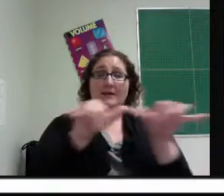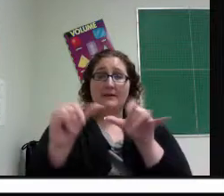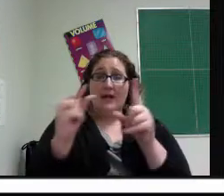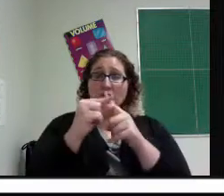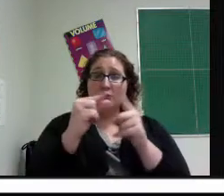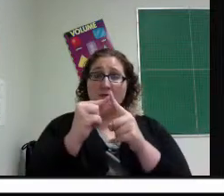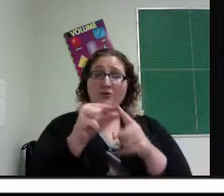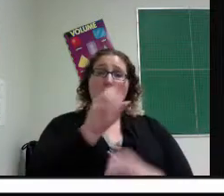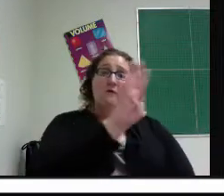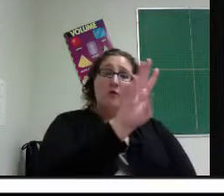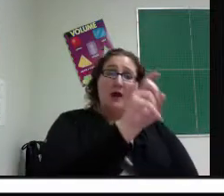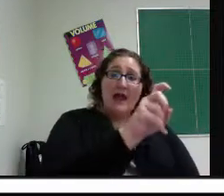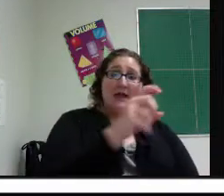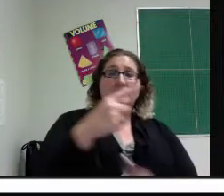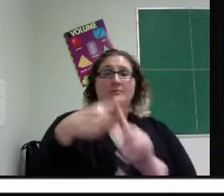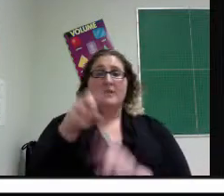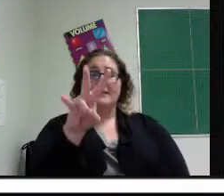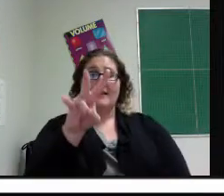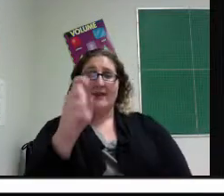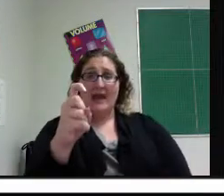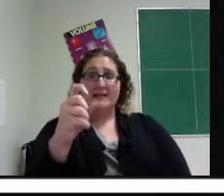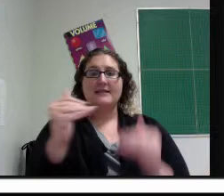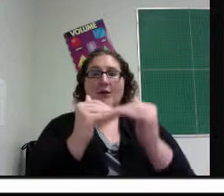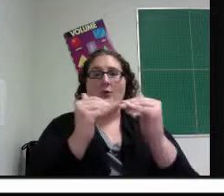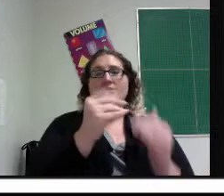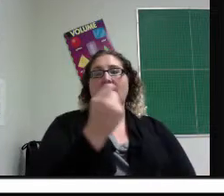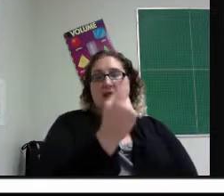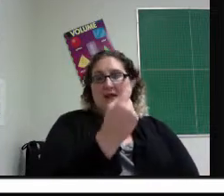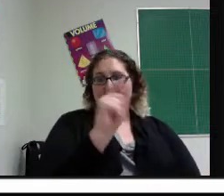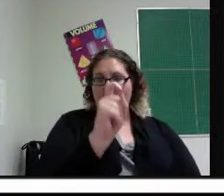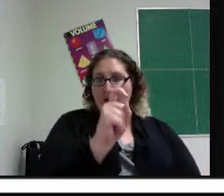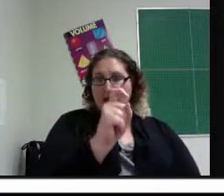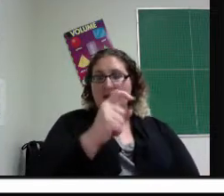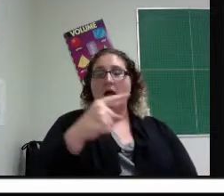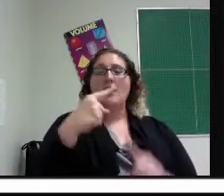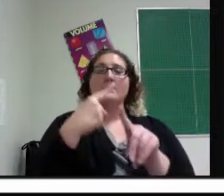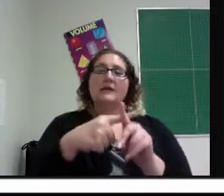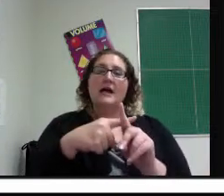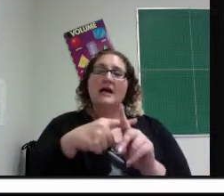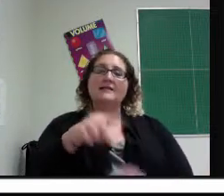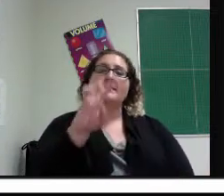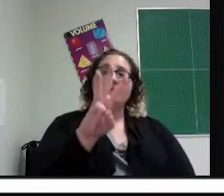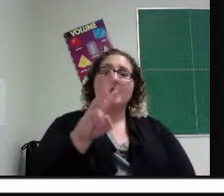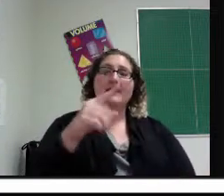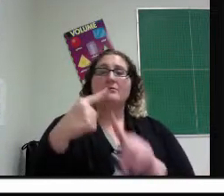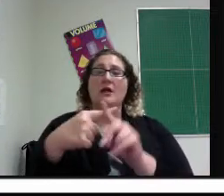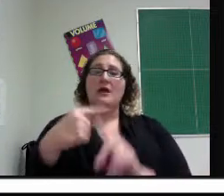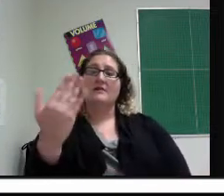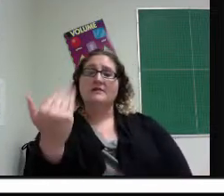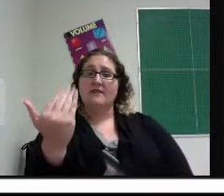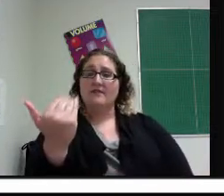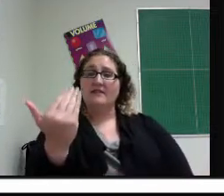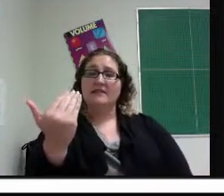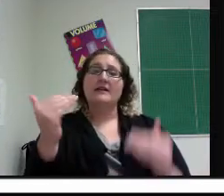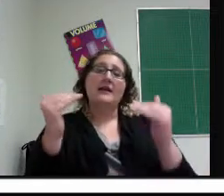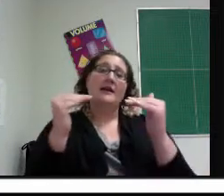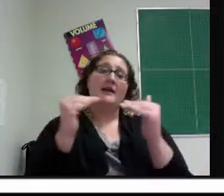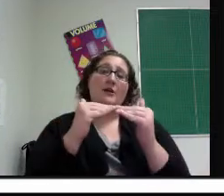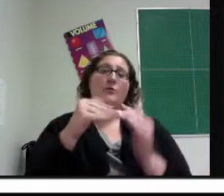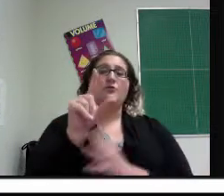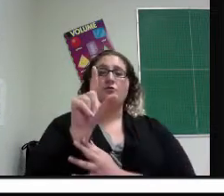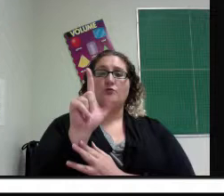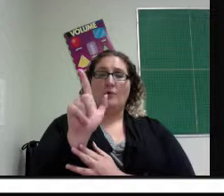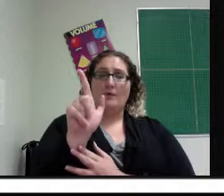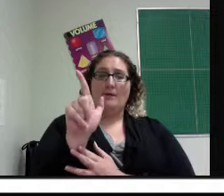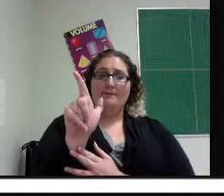So 4x plus 7x is 11x, plus 6 plus 15 is 21,